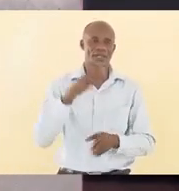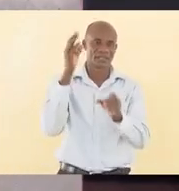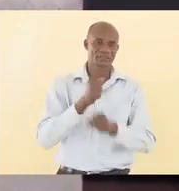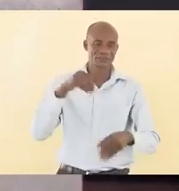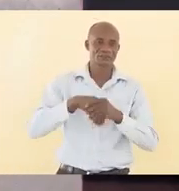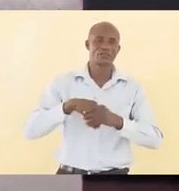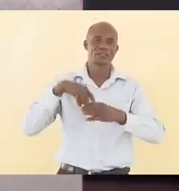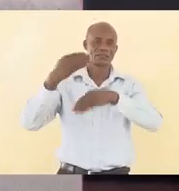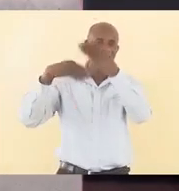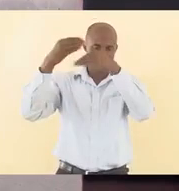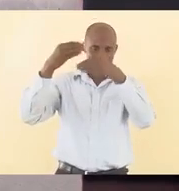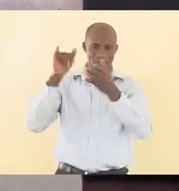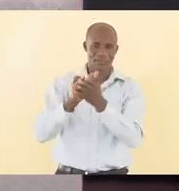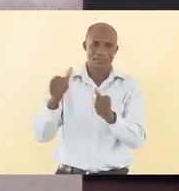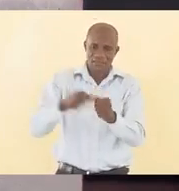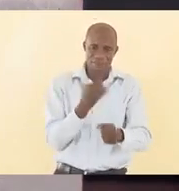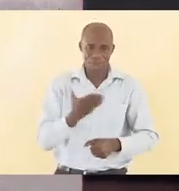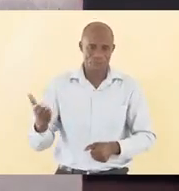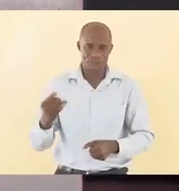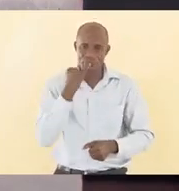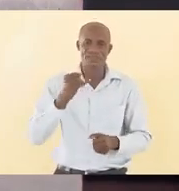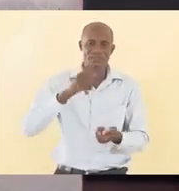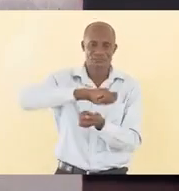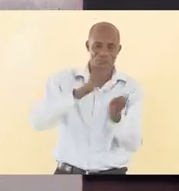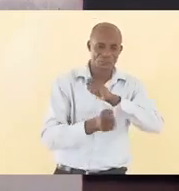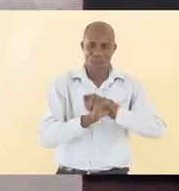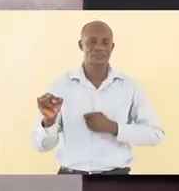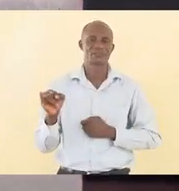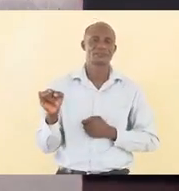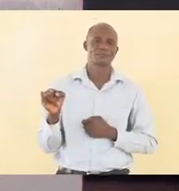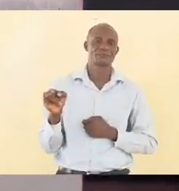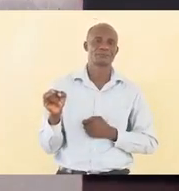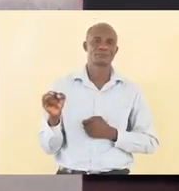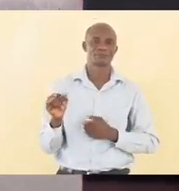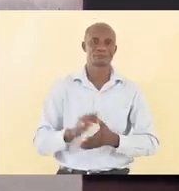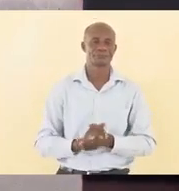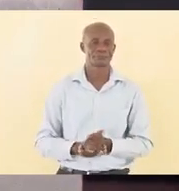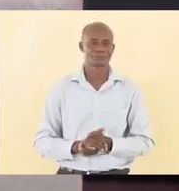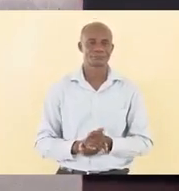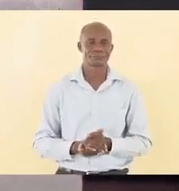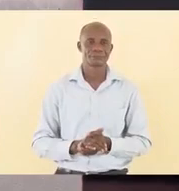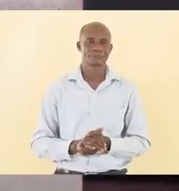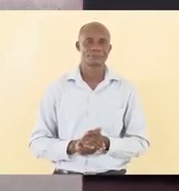We are getting into a generation where everything is changing. Everything.